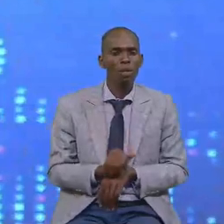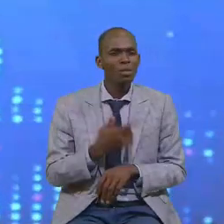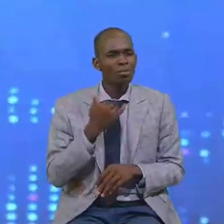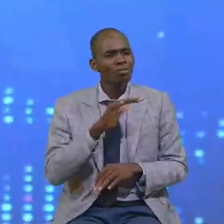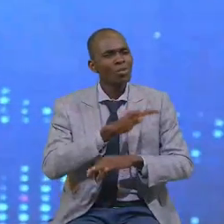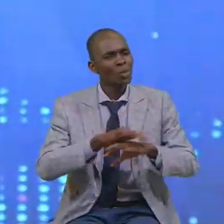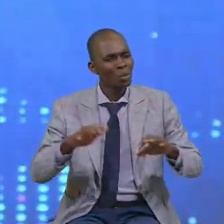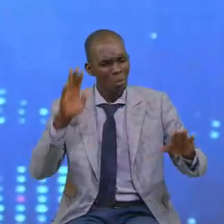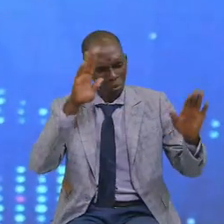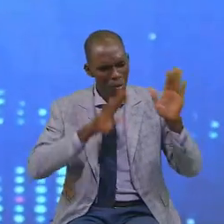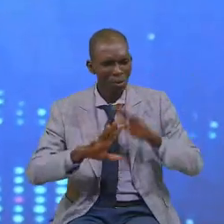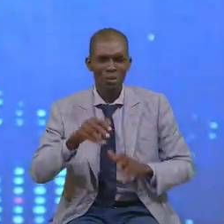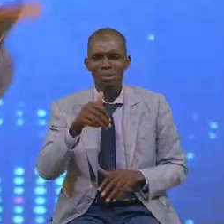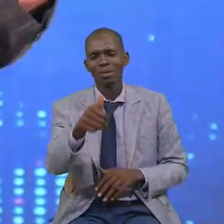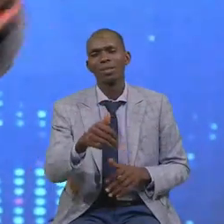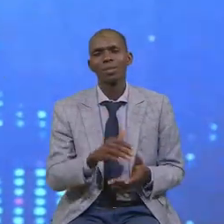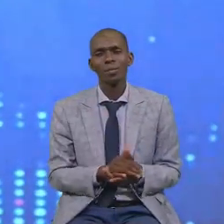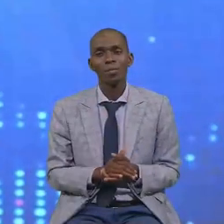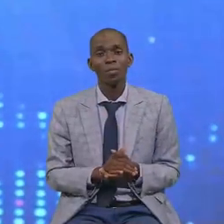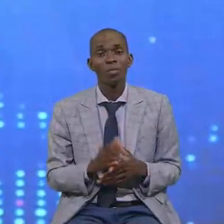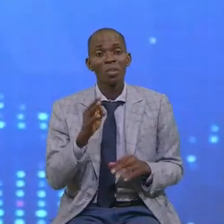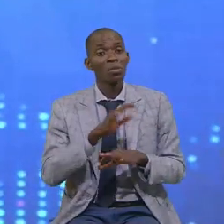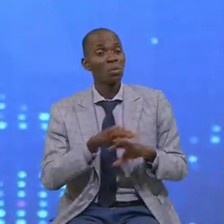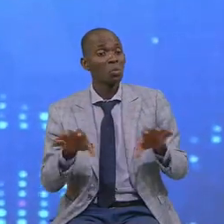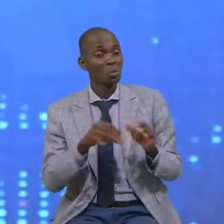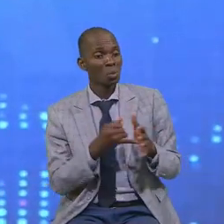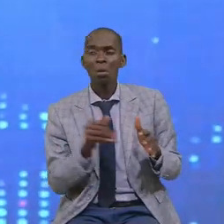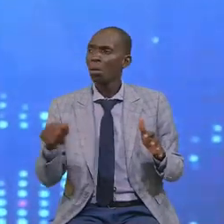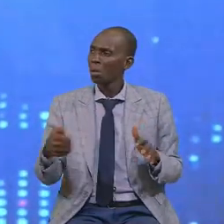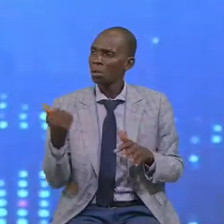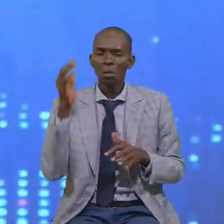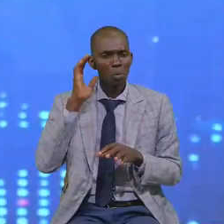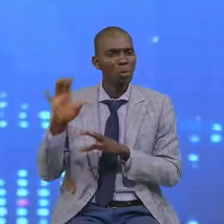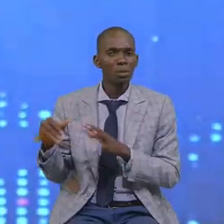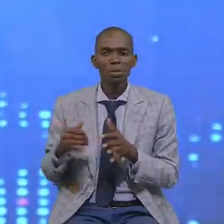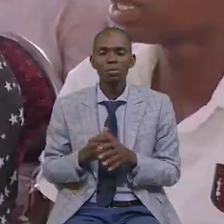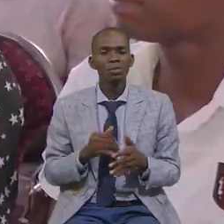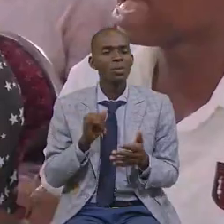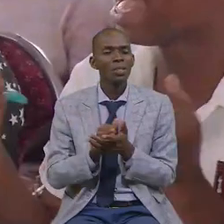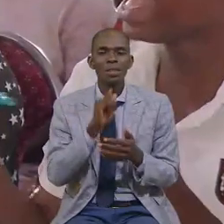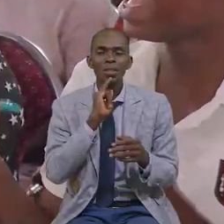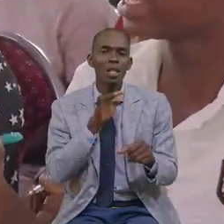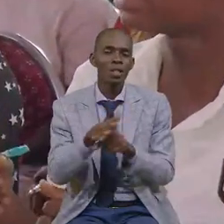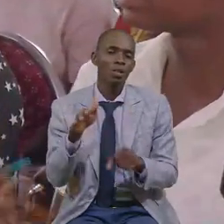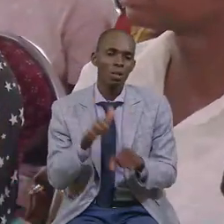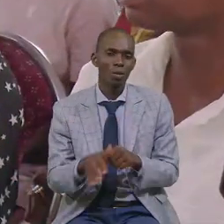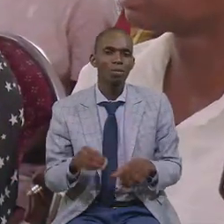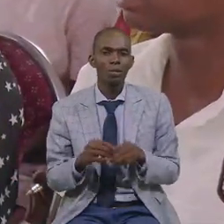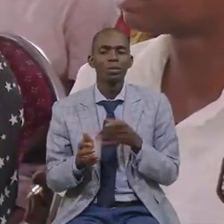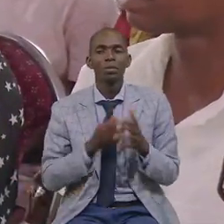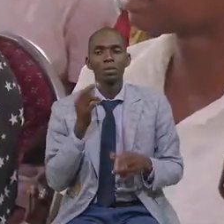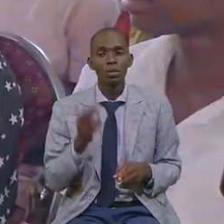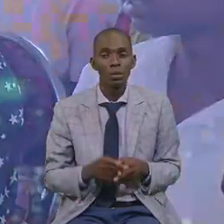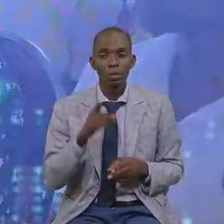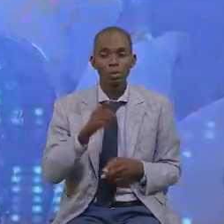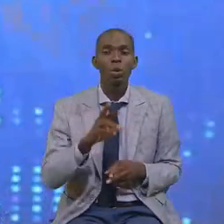yourself. If you don't do it, others will do it. Enough is enough. You are